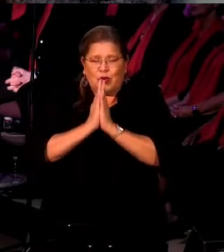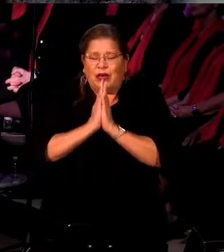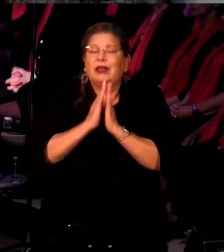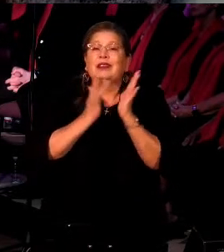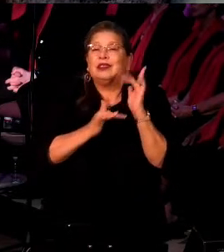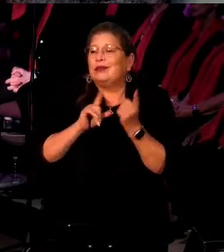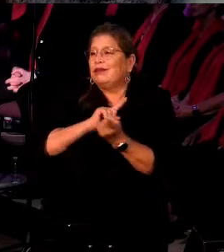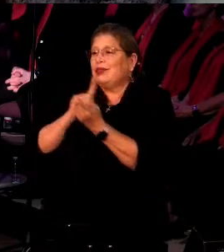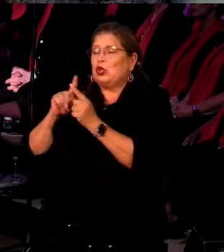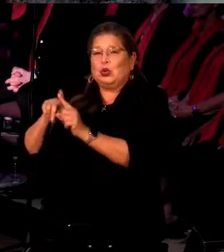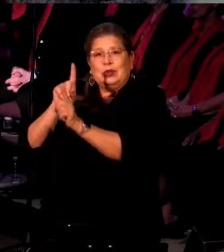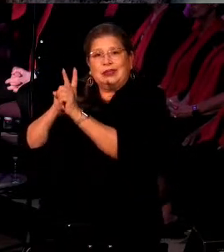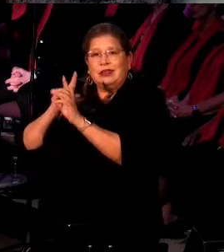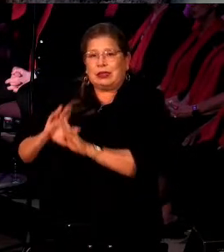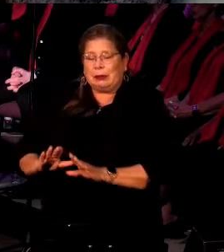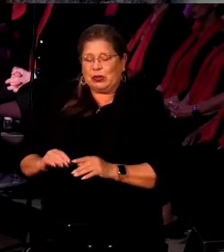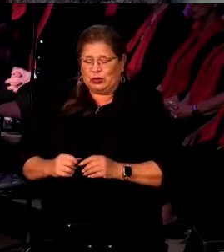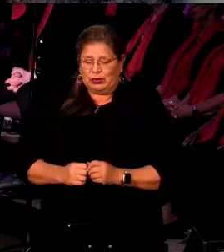disciples.